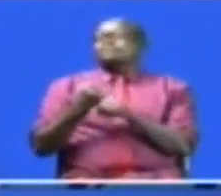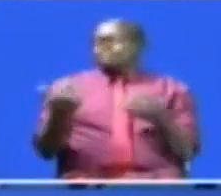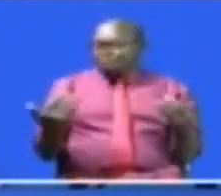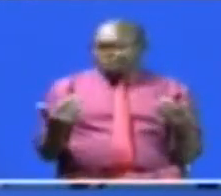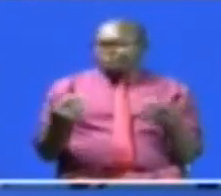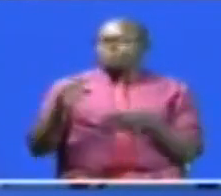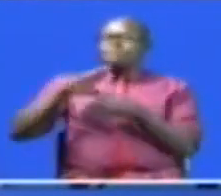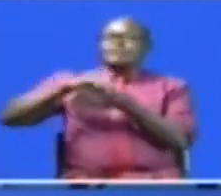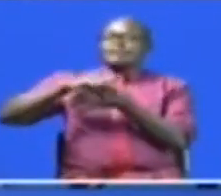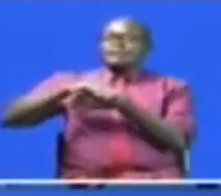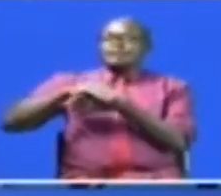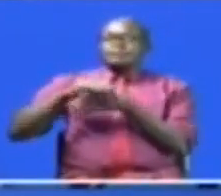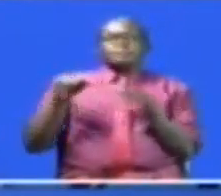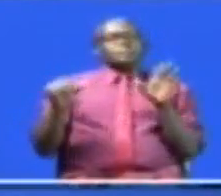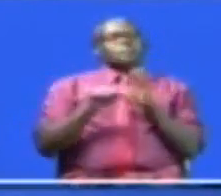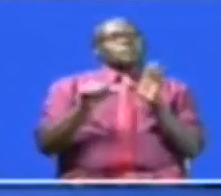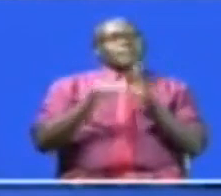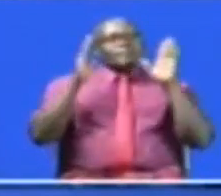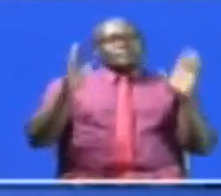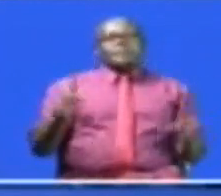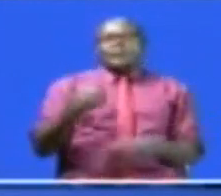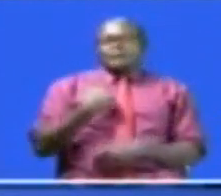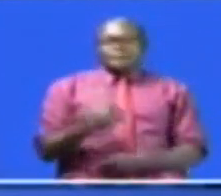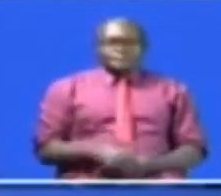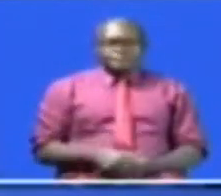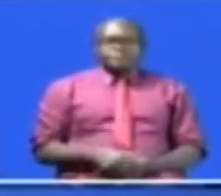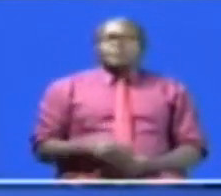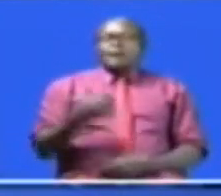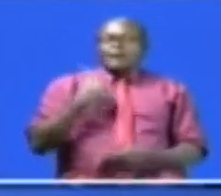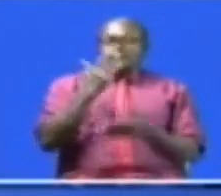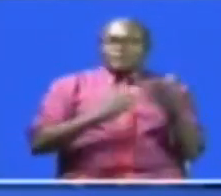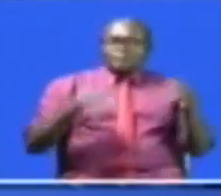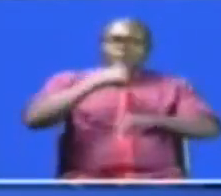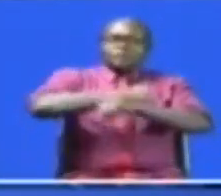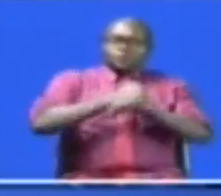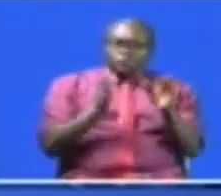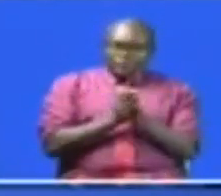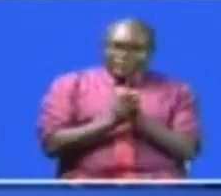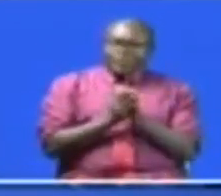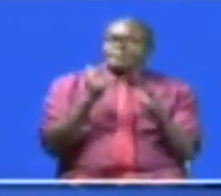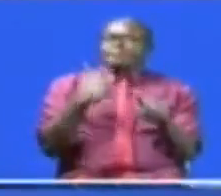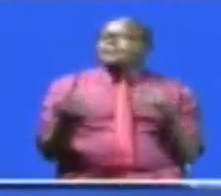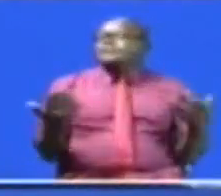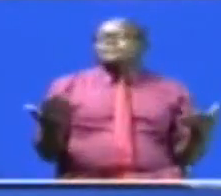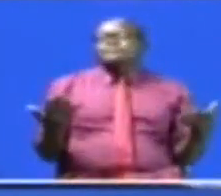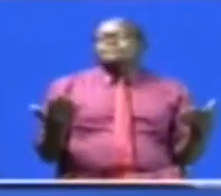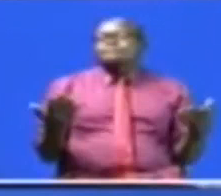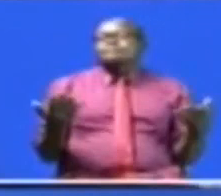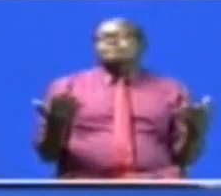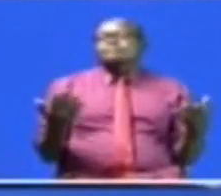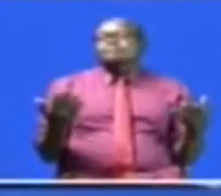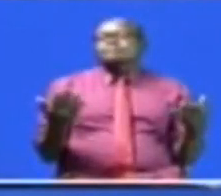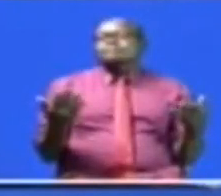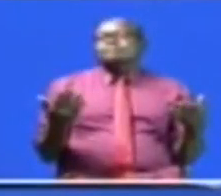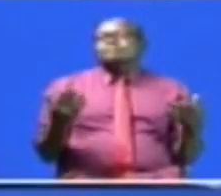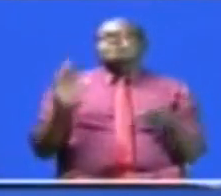still, internship opportunities are rare. Kuna, I have classmates who are still out there. They've not